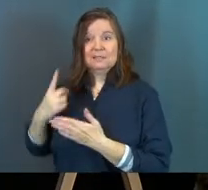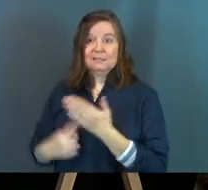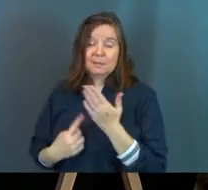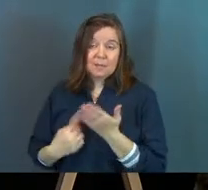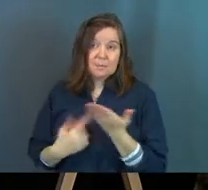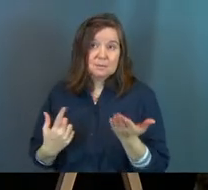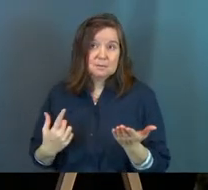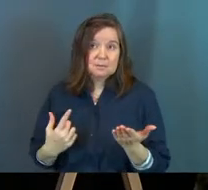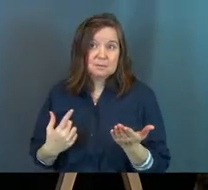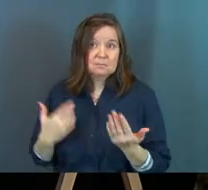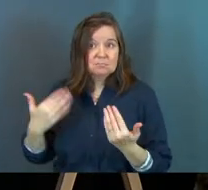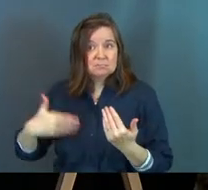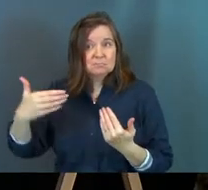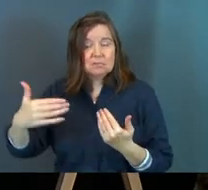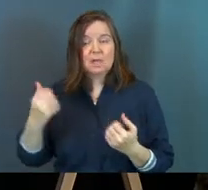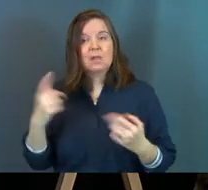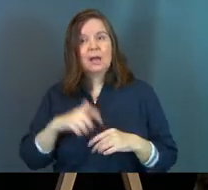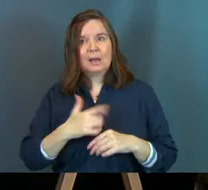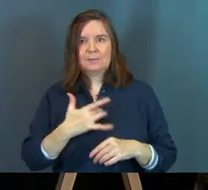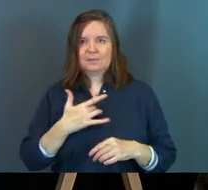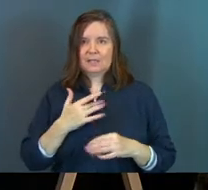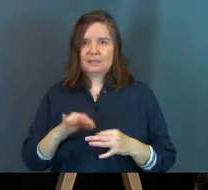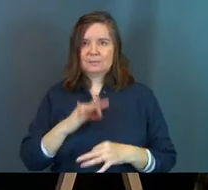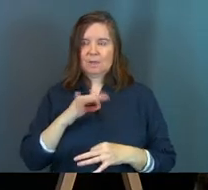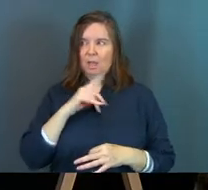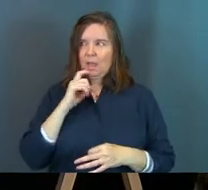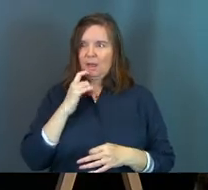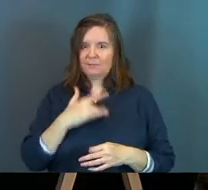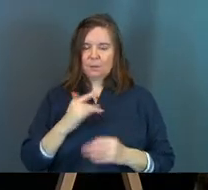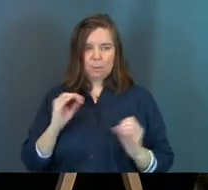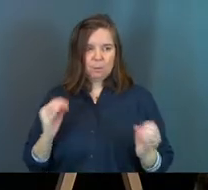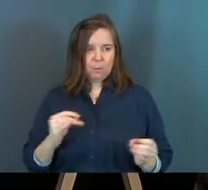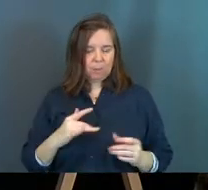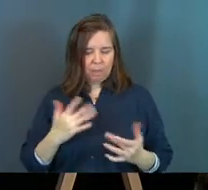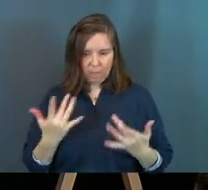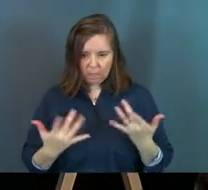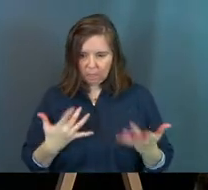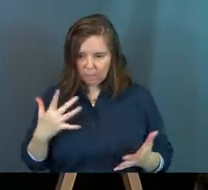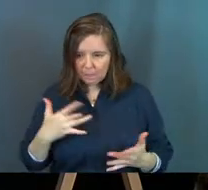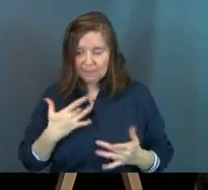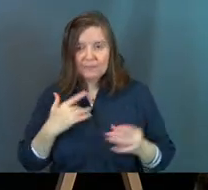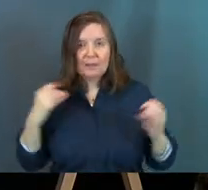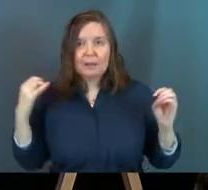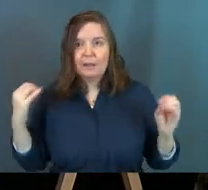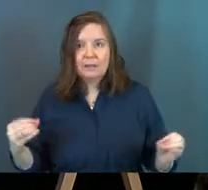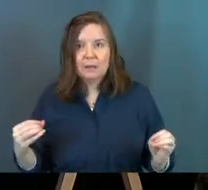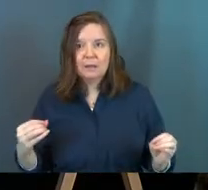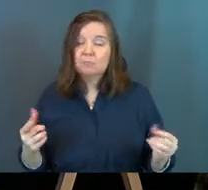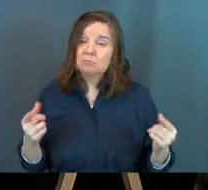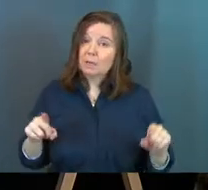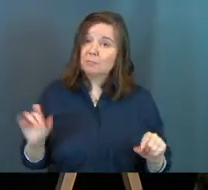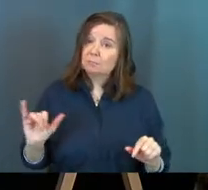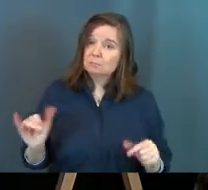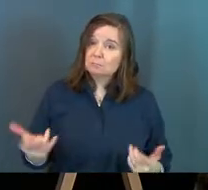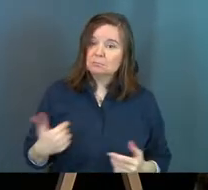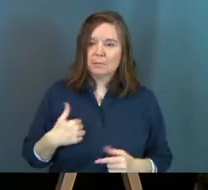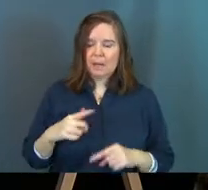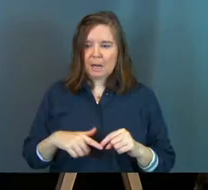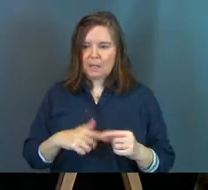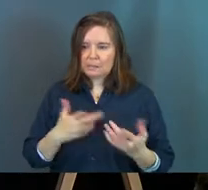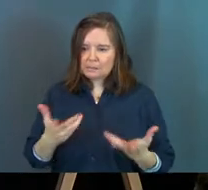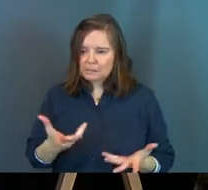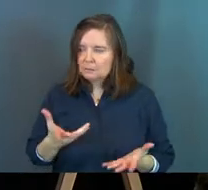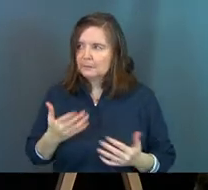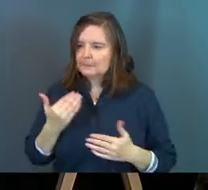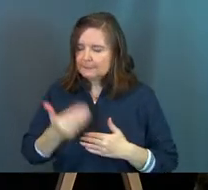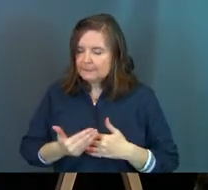sometimes. And there's a lot of times I feel like I'm in a spiritual desert just like you do, and I don't feel like I feel anything. And I keep going